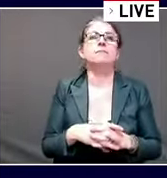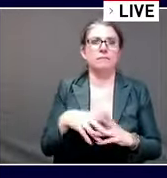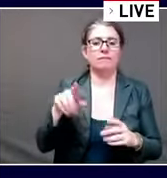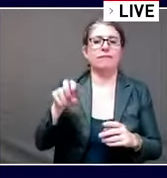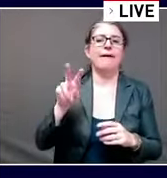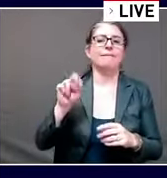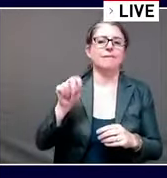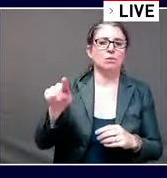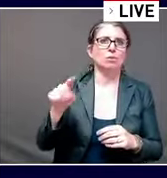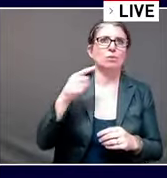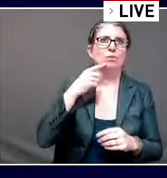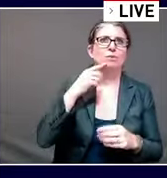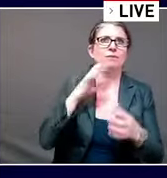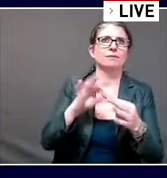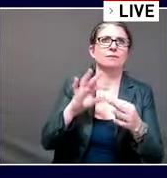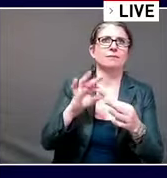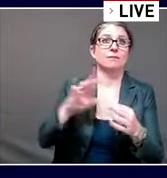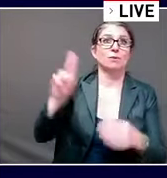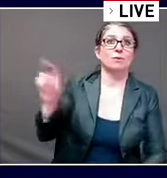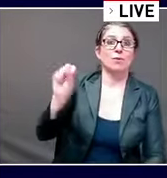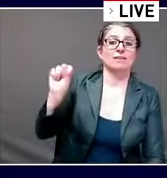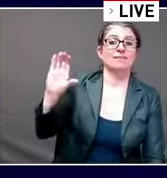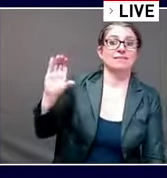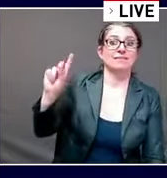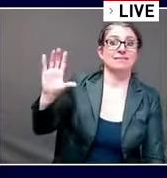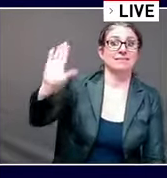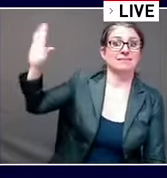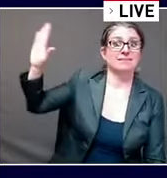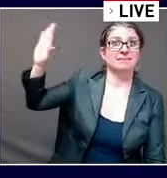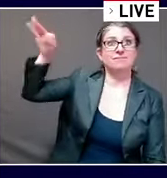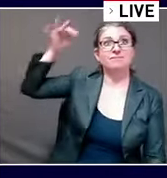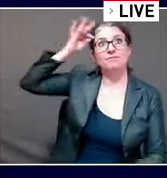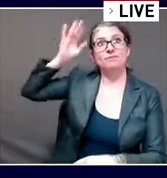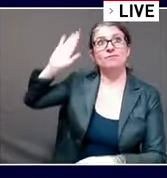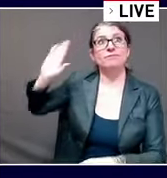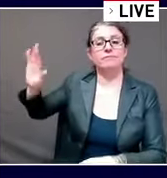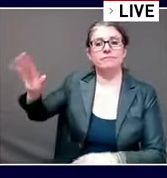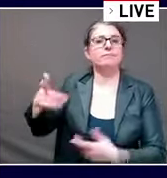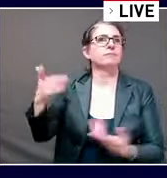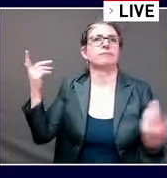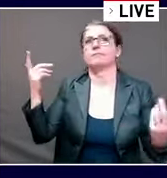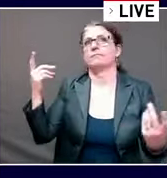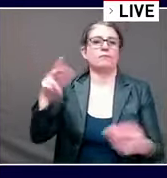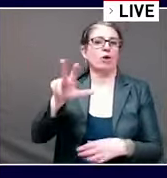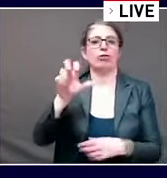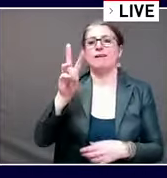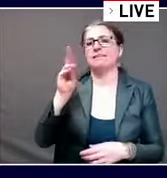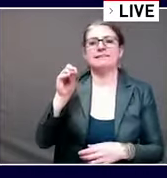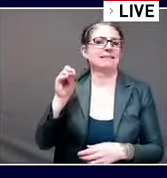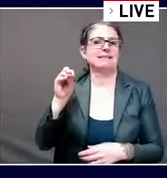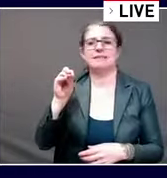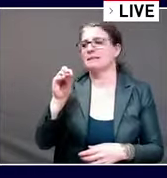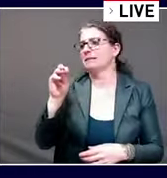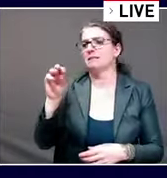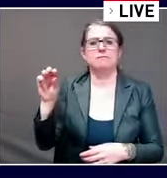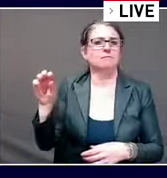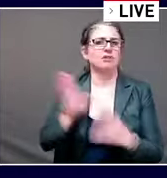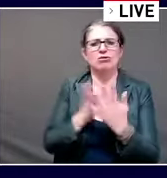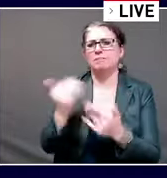visibility, into where things are with vaccine rates across the country, so that we can all monitor how states are